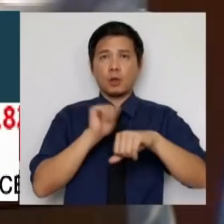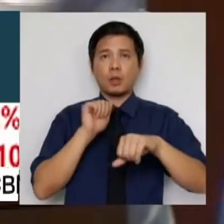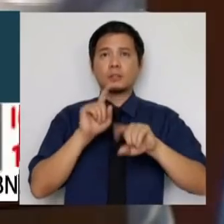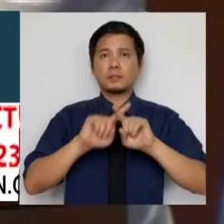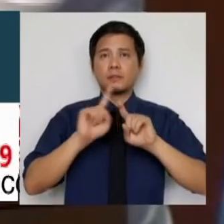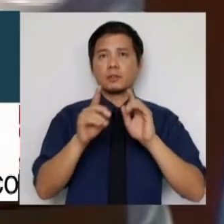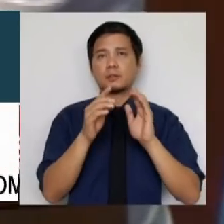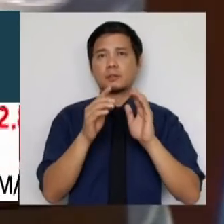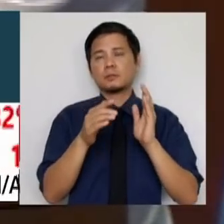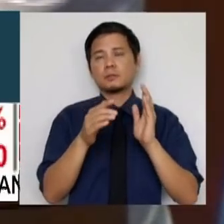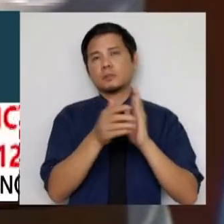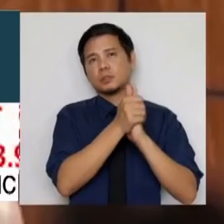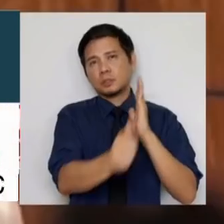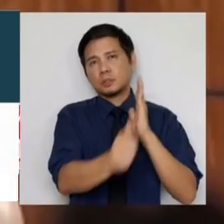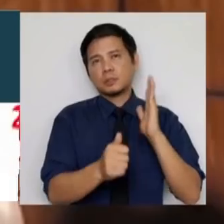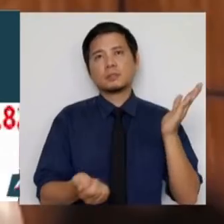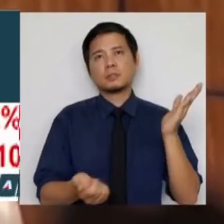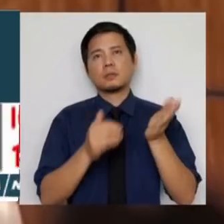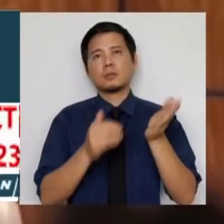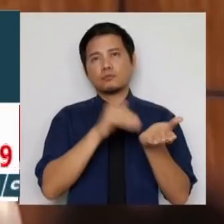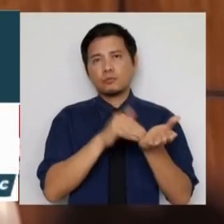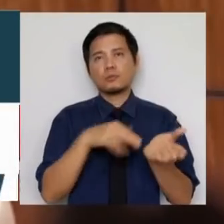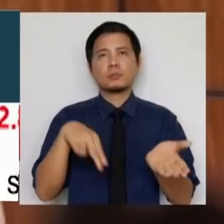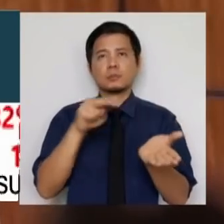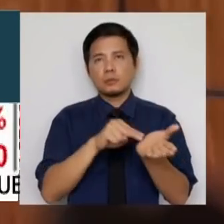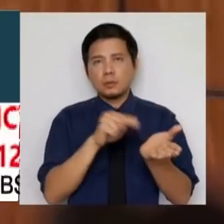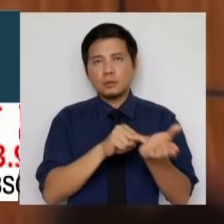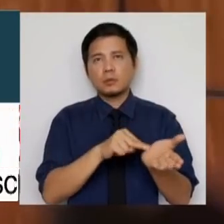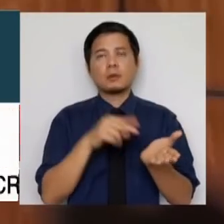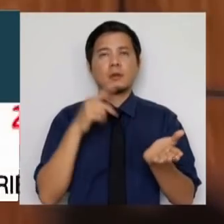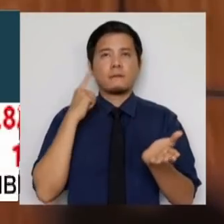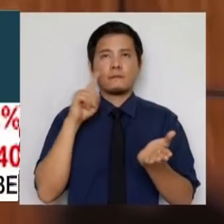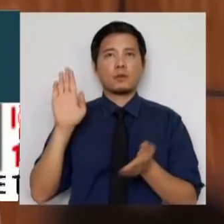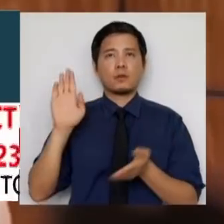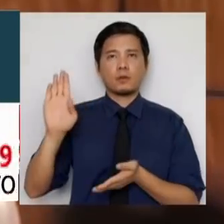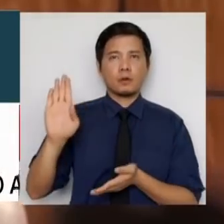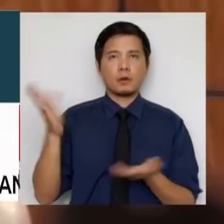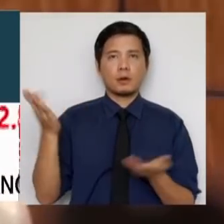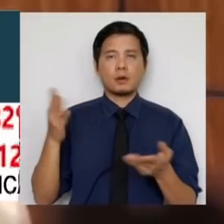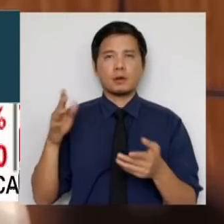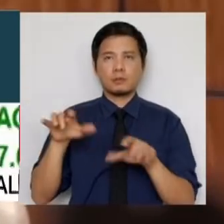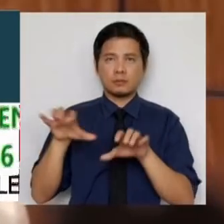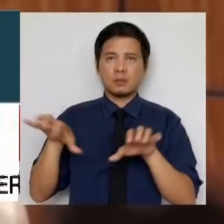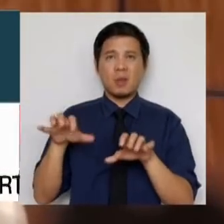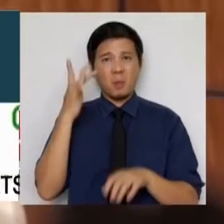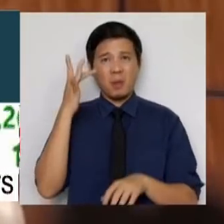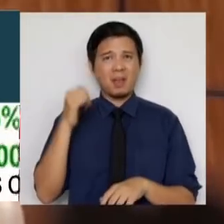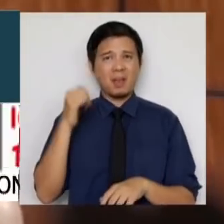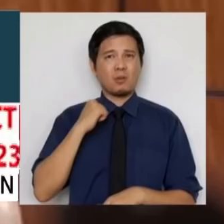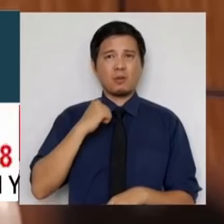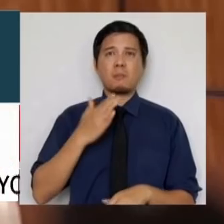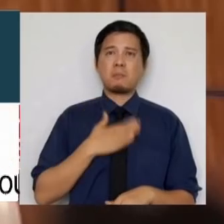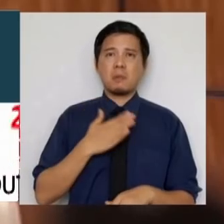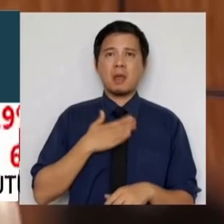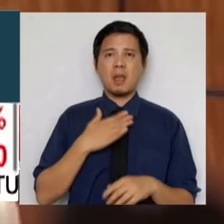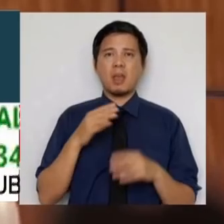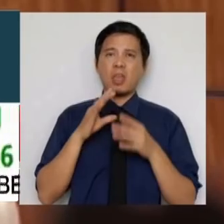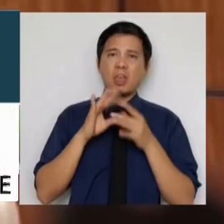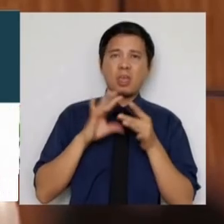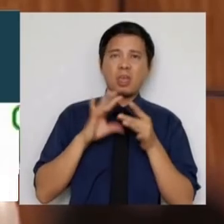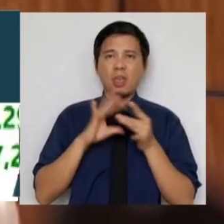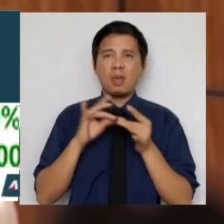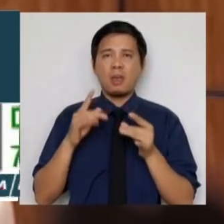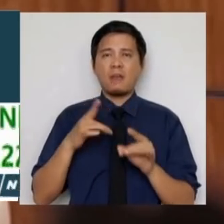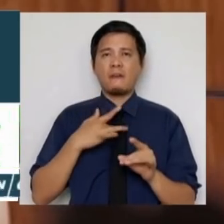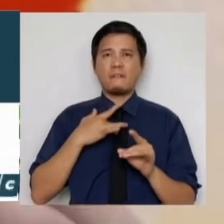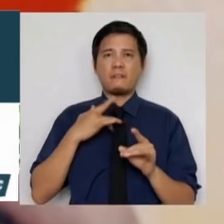probably reach out to him so that my actions will not be misinterpreted in any way. I don't think this is time for politics,